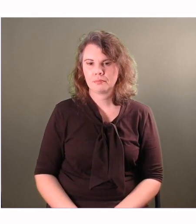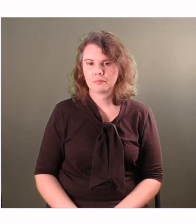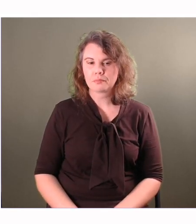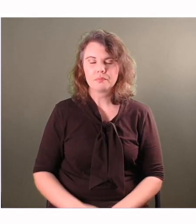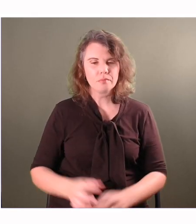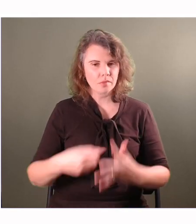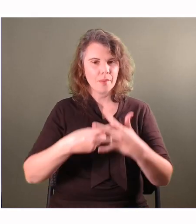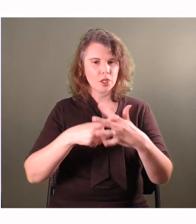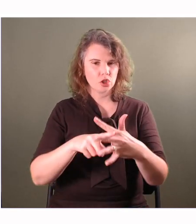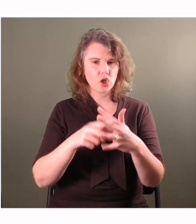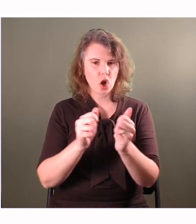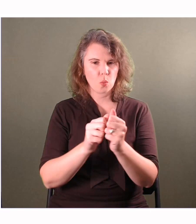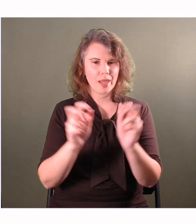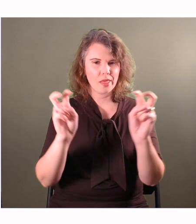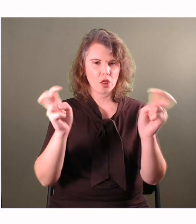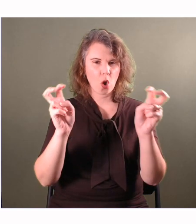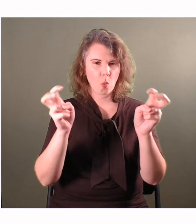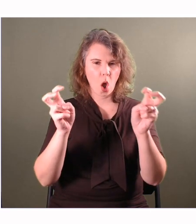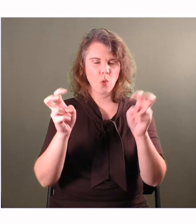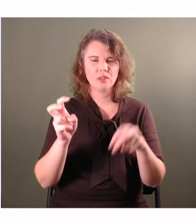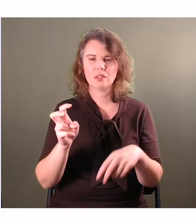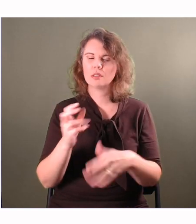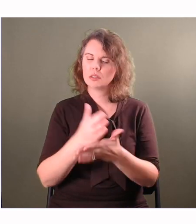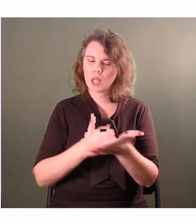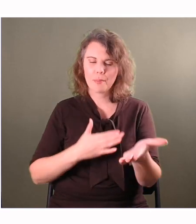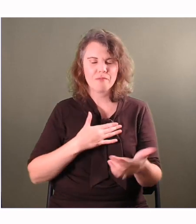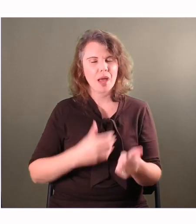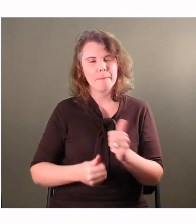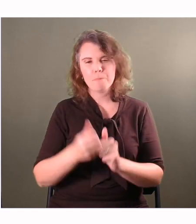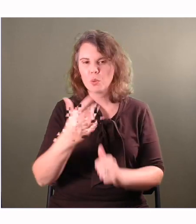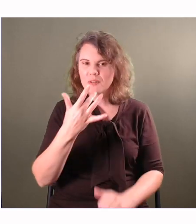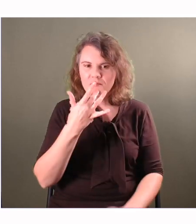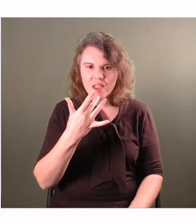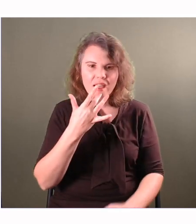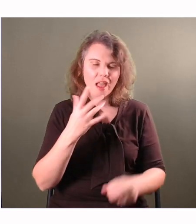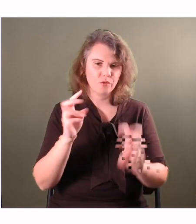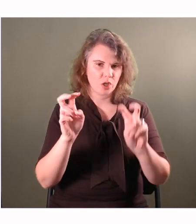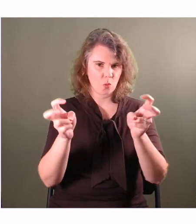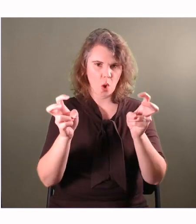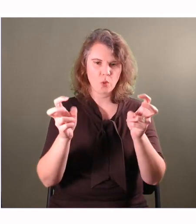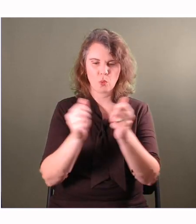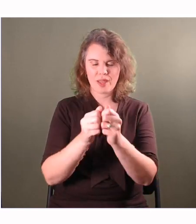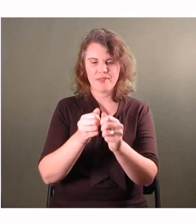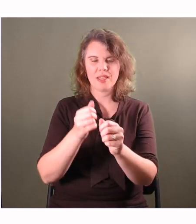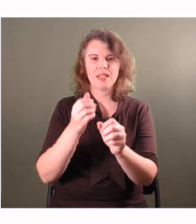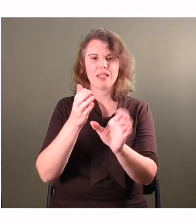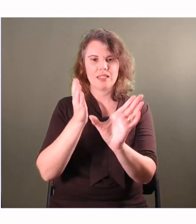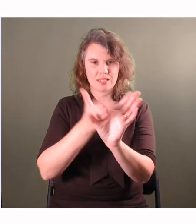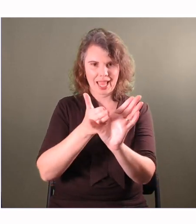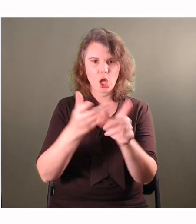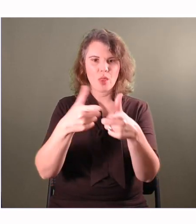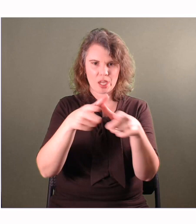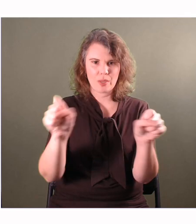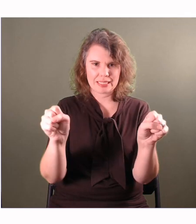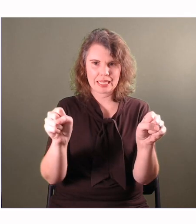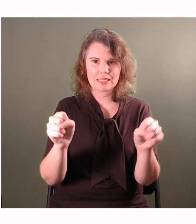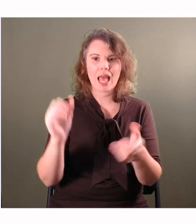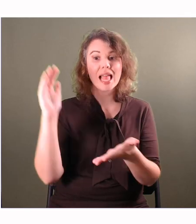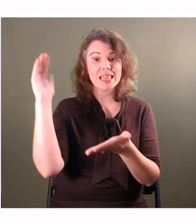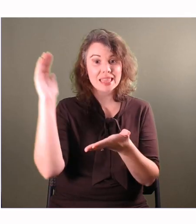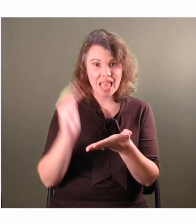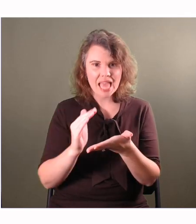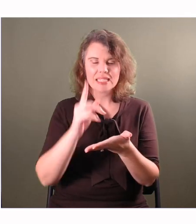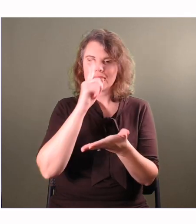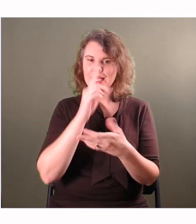Let me start with some quotes. These are some of my most favorite quotes in psycholinguistics. First of all,